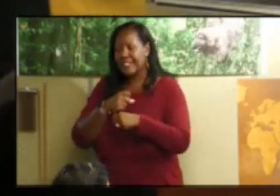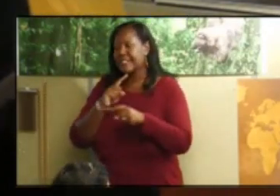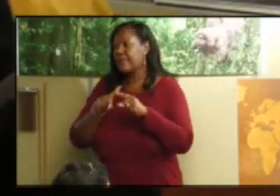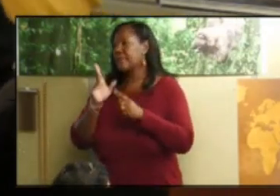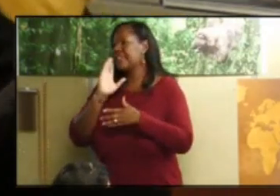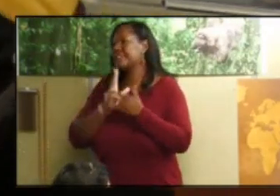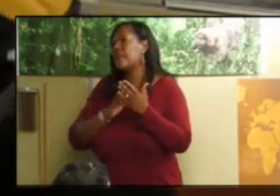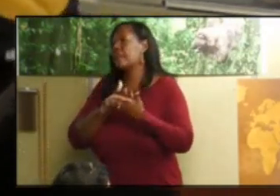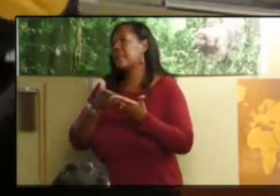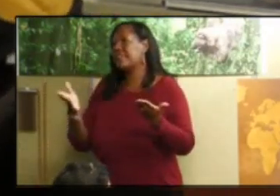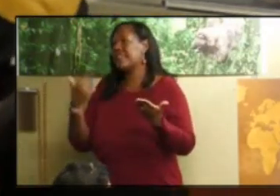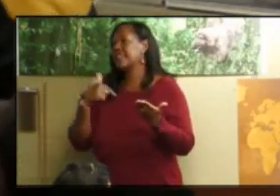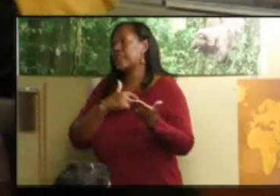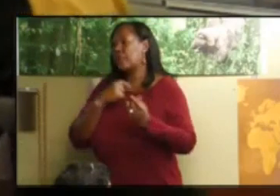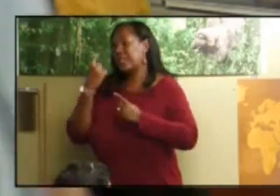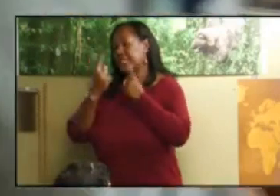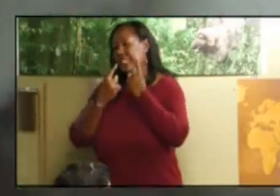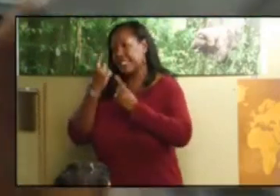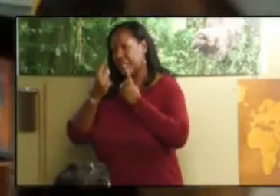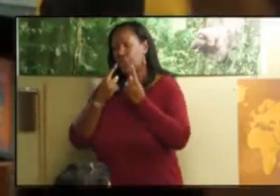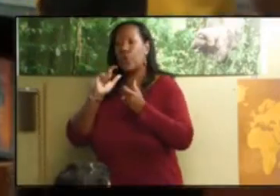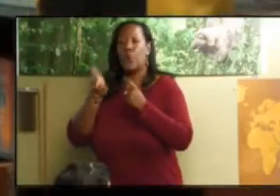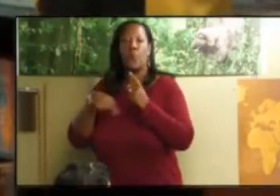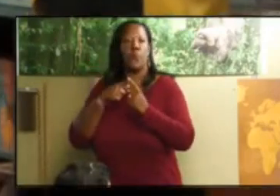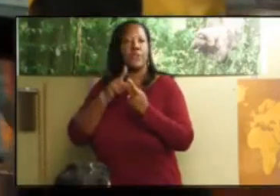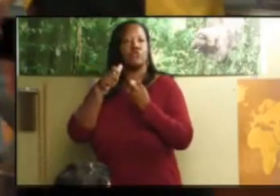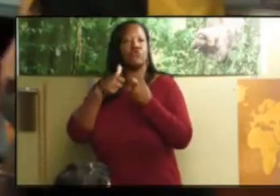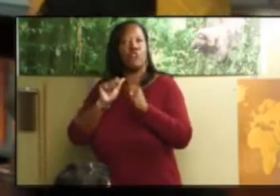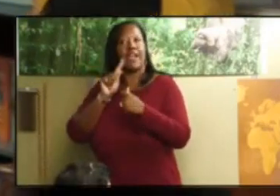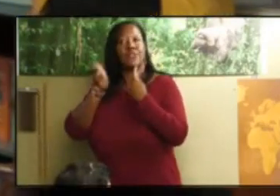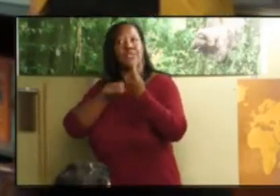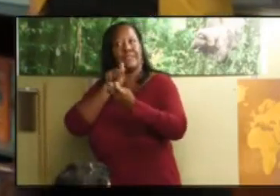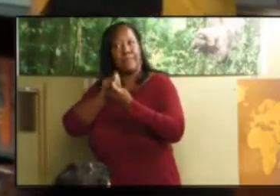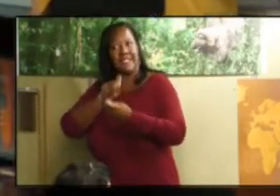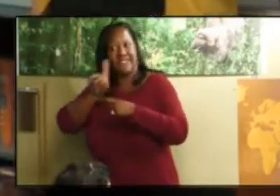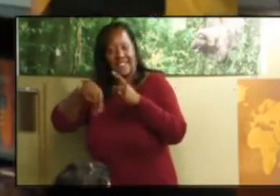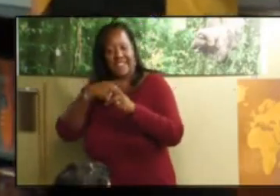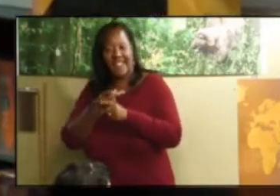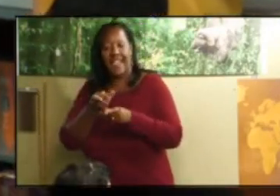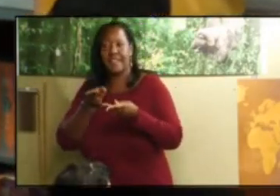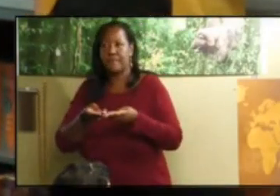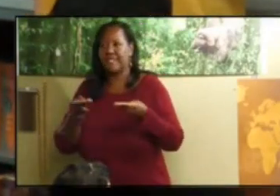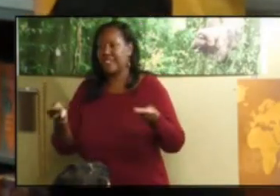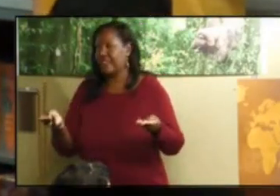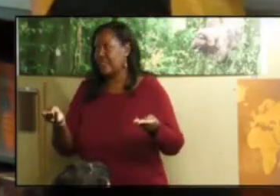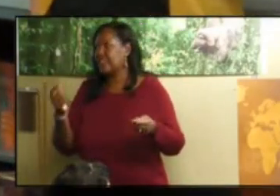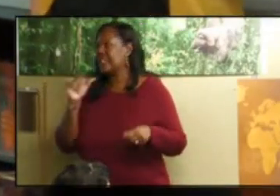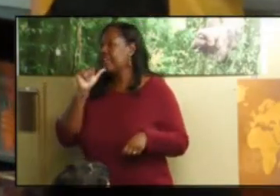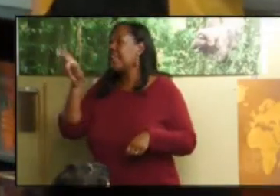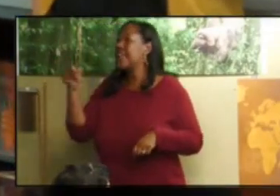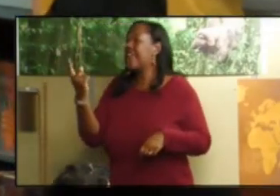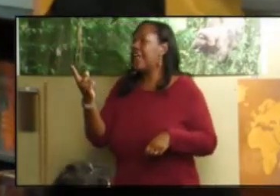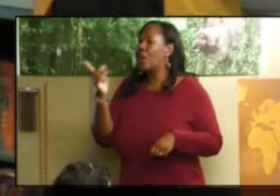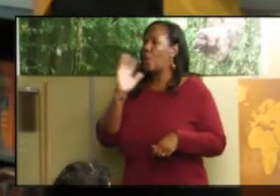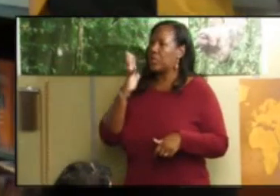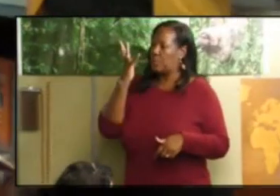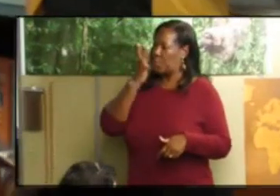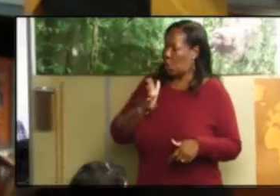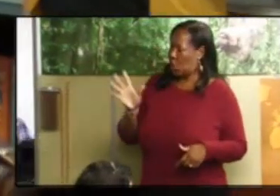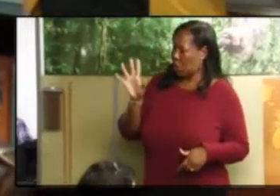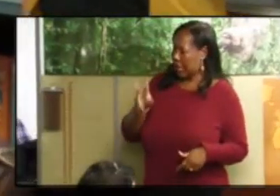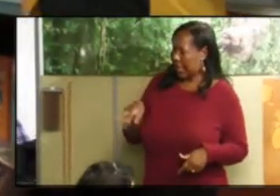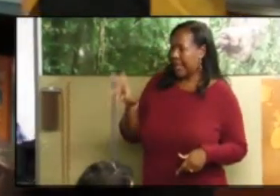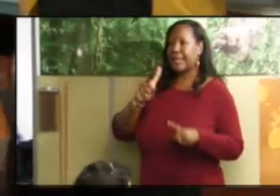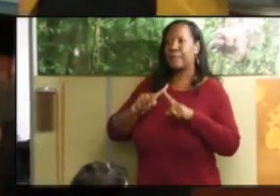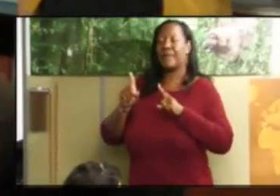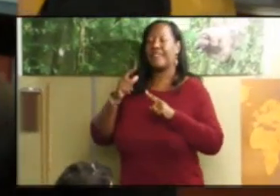we factor in along the way when specifying materials. We look not only at aesthetics, but also a